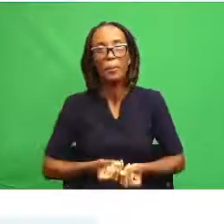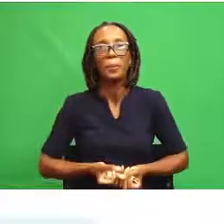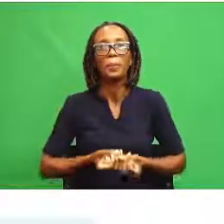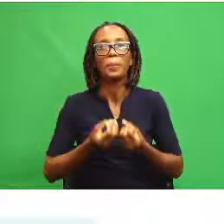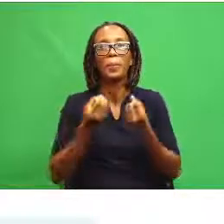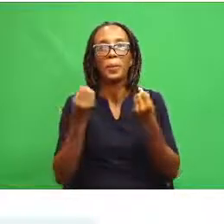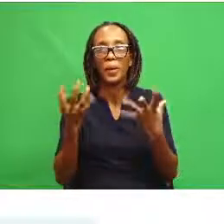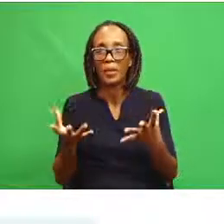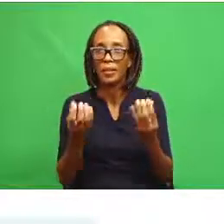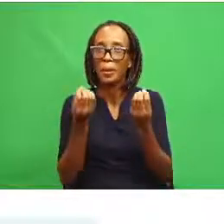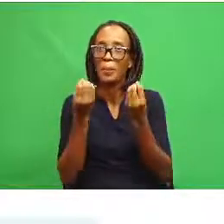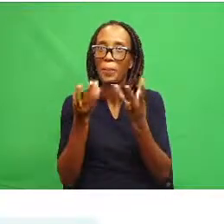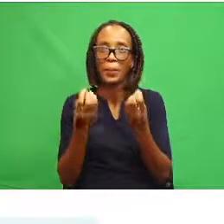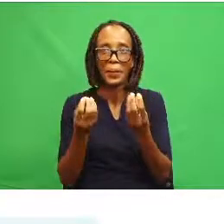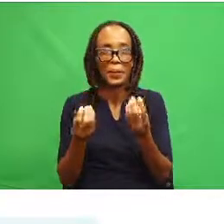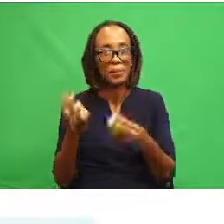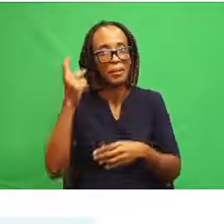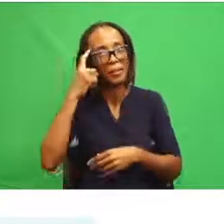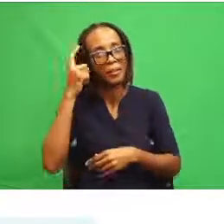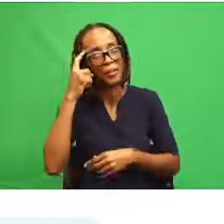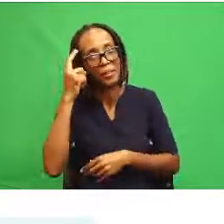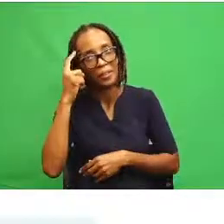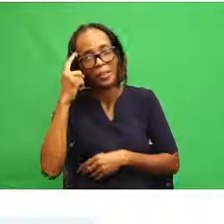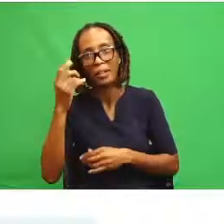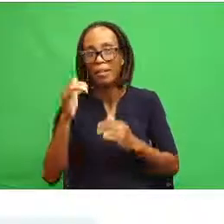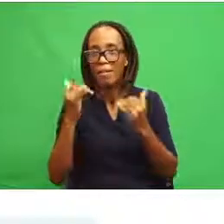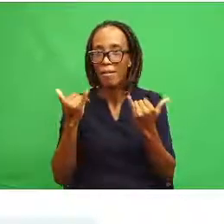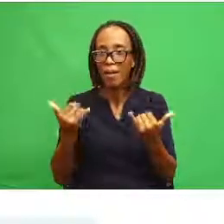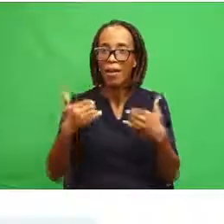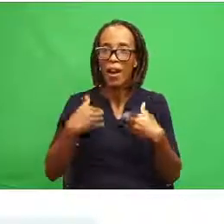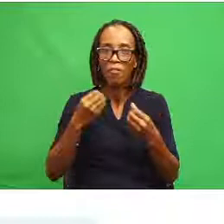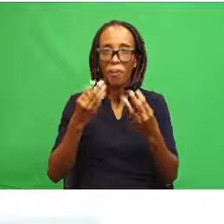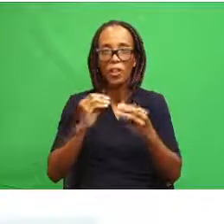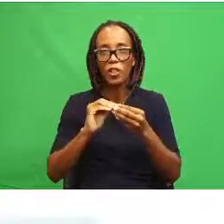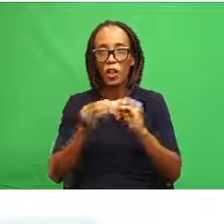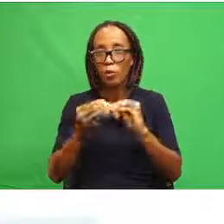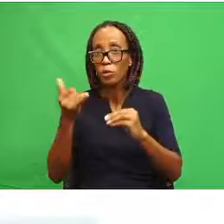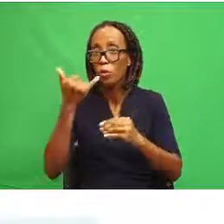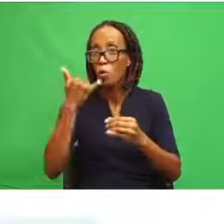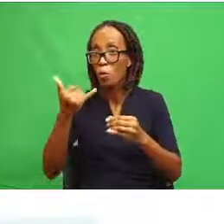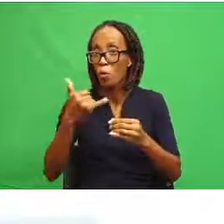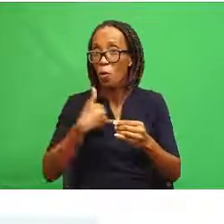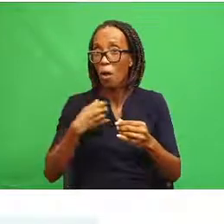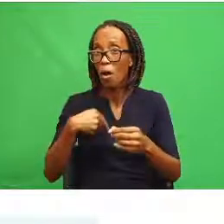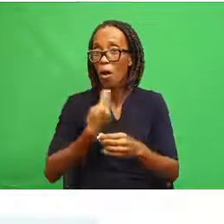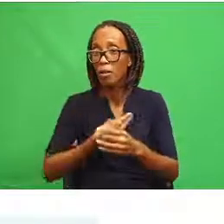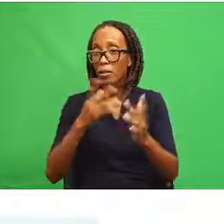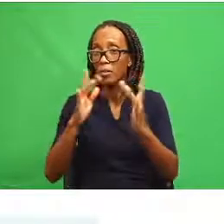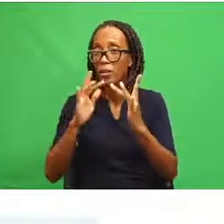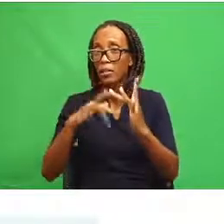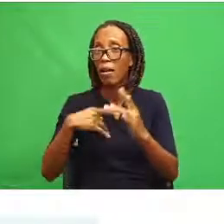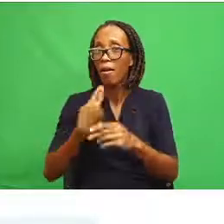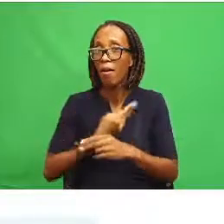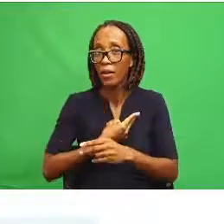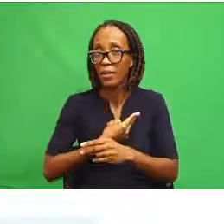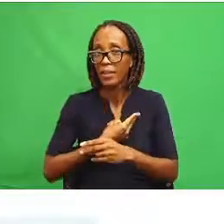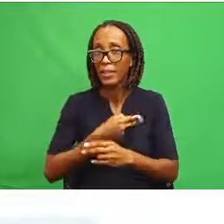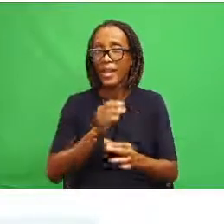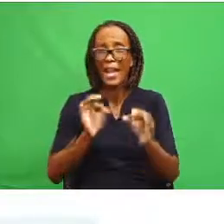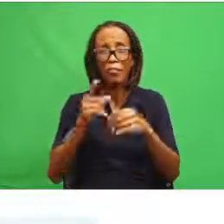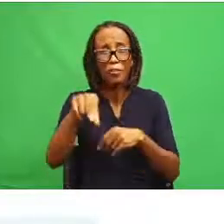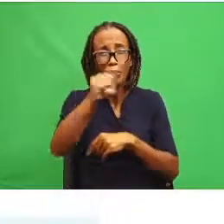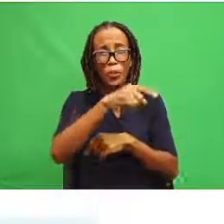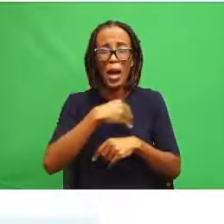a lot of food for thought. We have the numbers that we can call, and I'm going to give you those numbers again. If you have